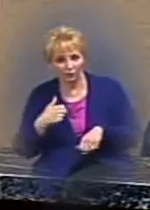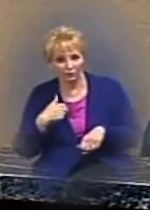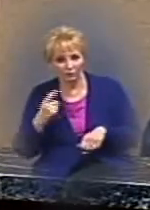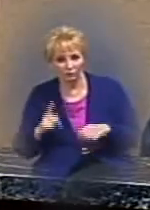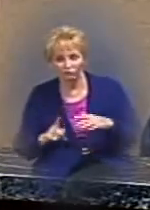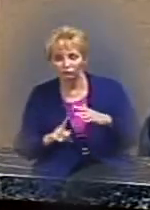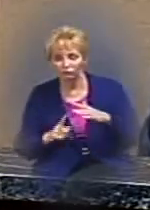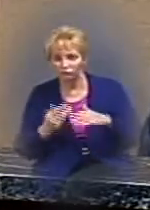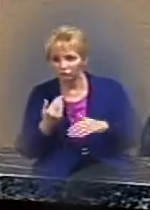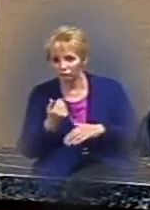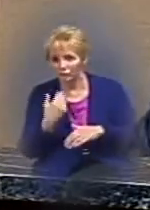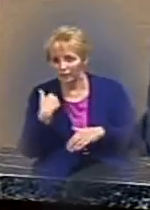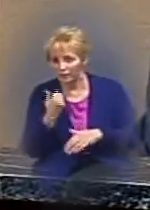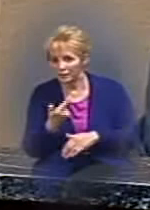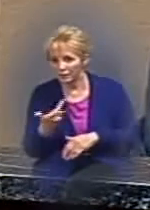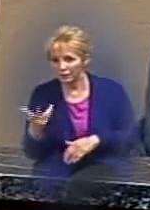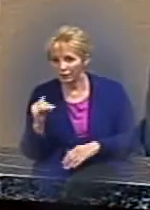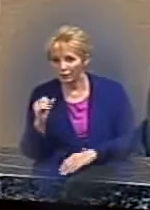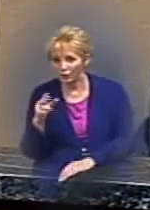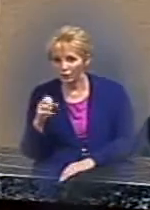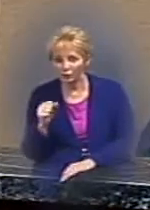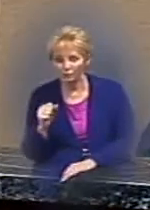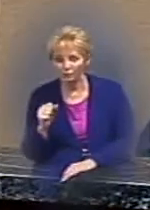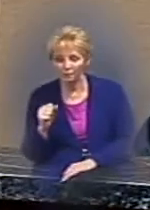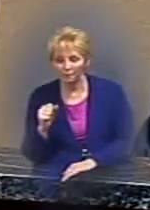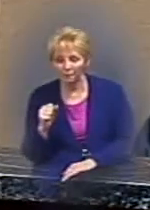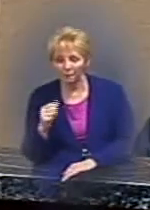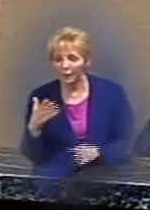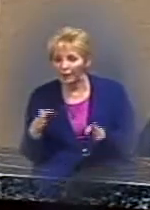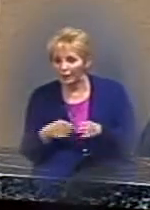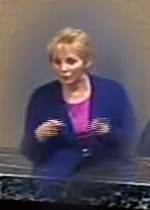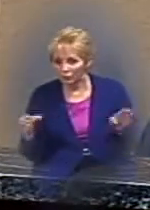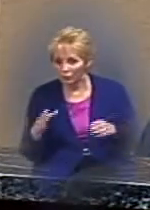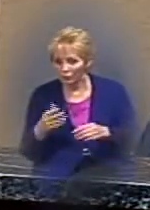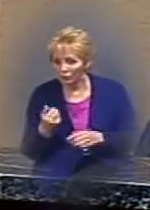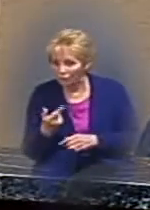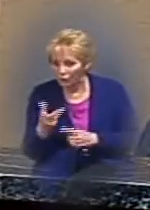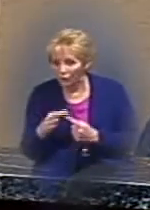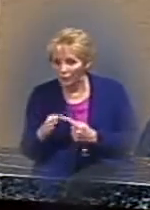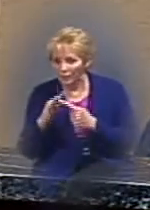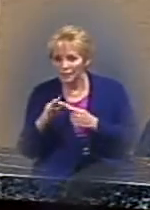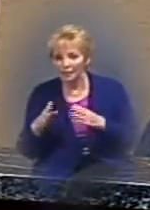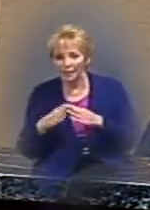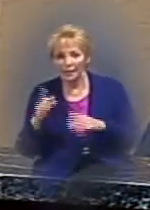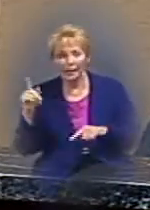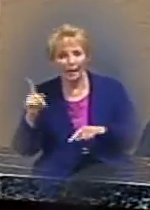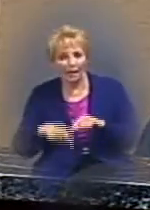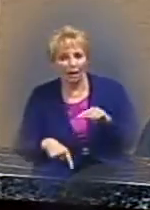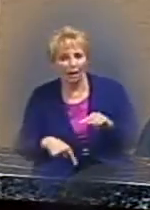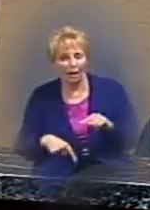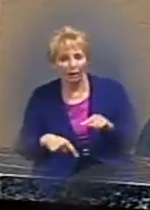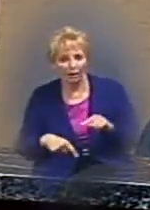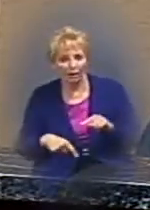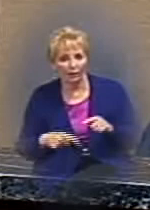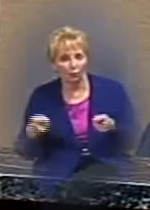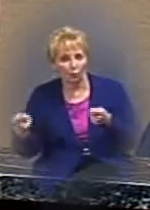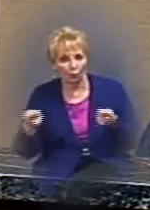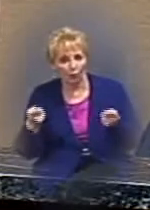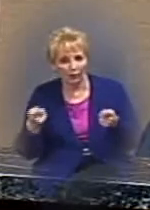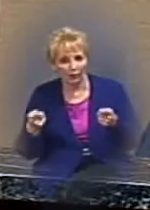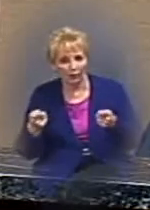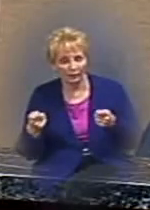issues. In general, with very few exceptions, a city cannot regulate